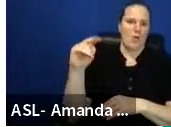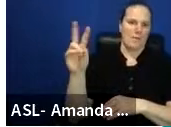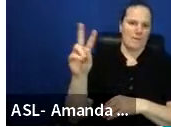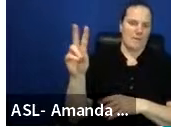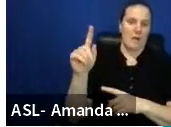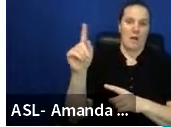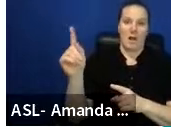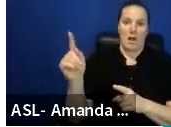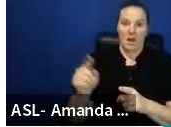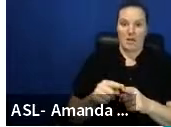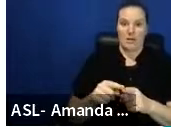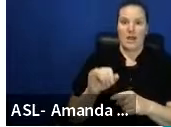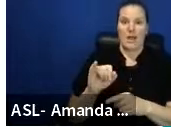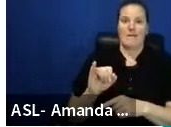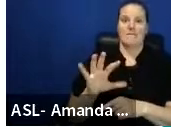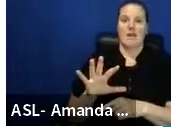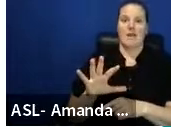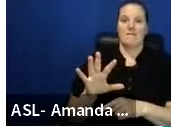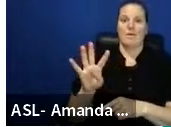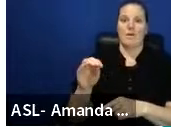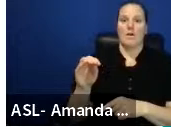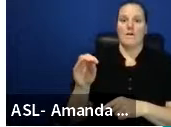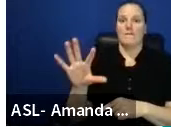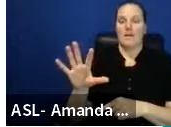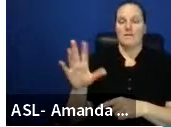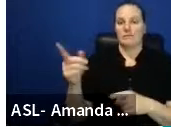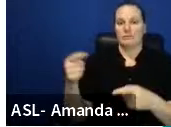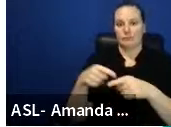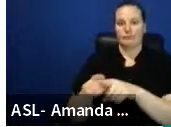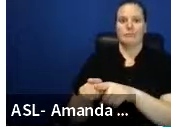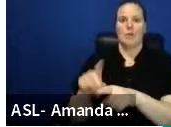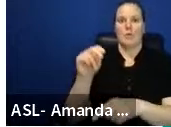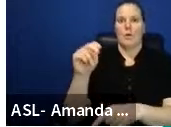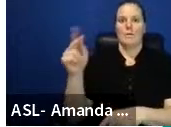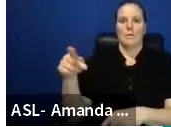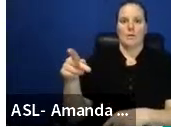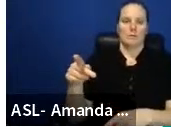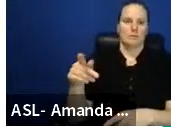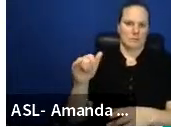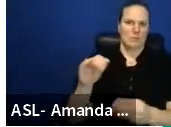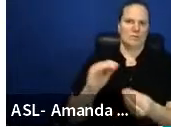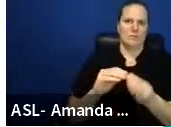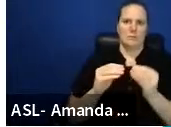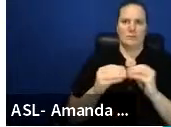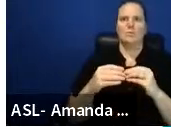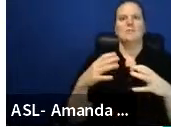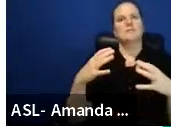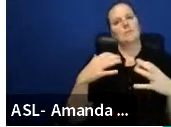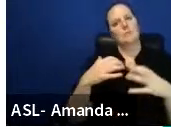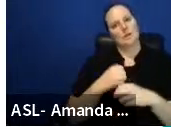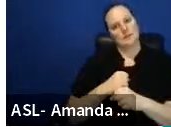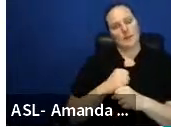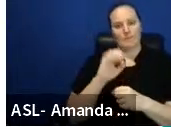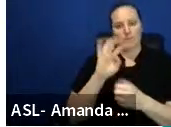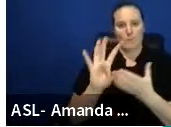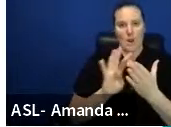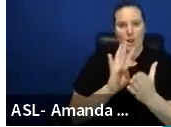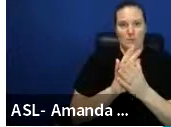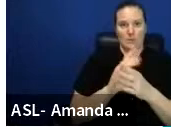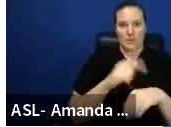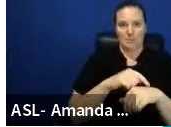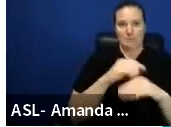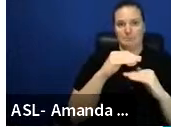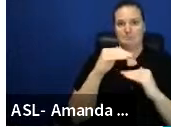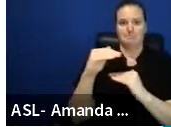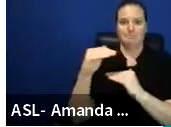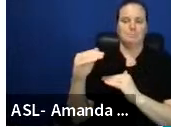the I-5, I-405 interchange in North Portland. So these numbers, we are summarizing them over 4-hour peak periods, but they're